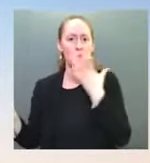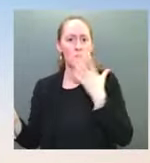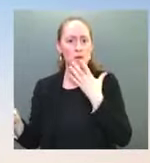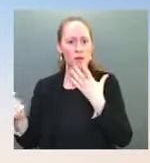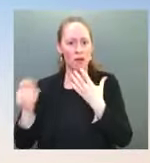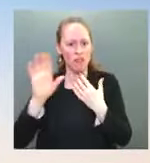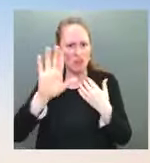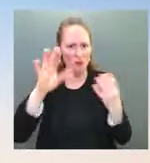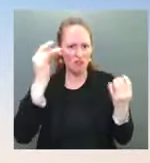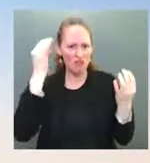I would point you to the Defense Department. Go ahead.